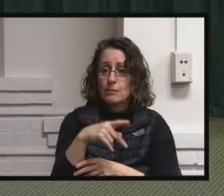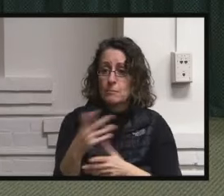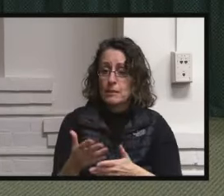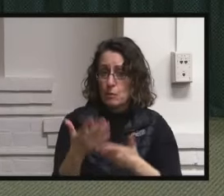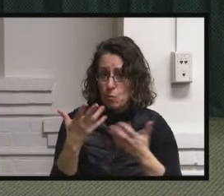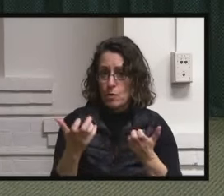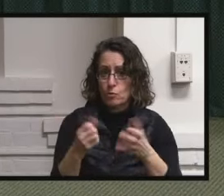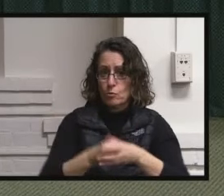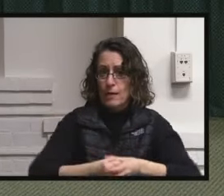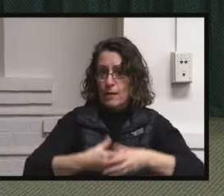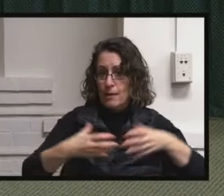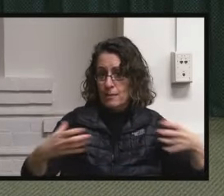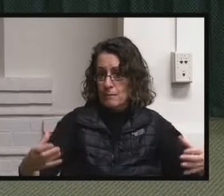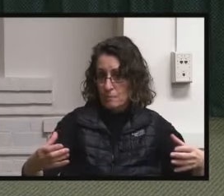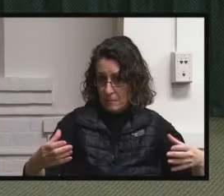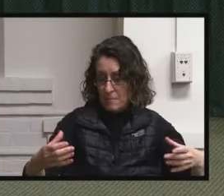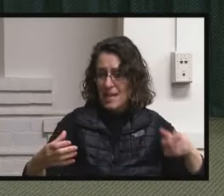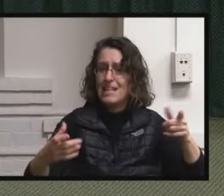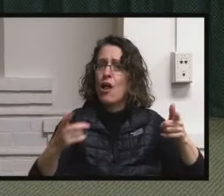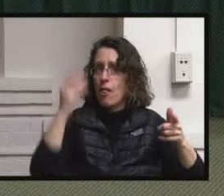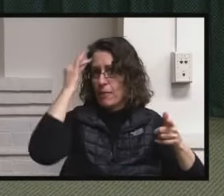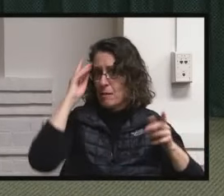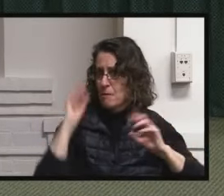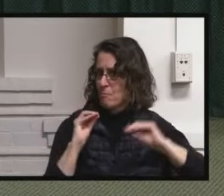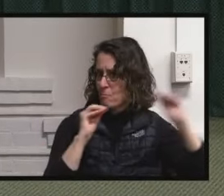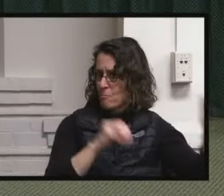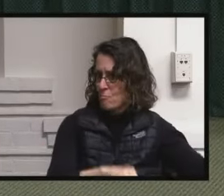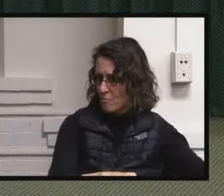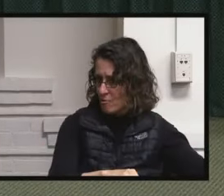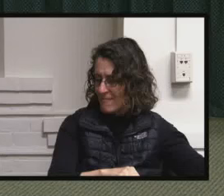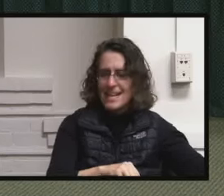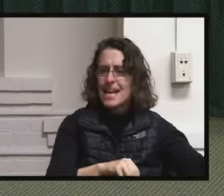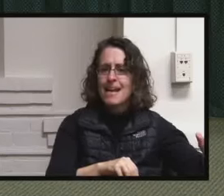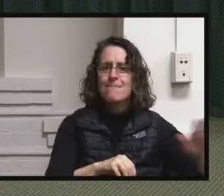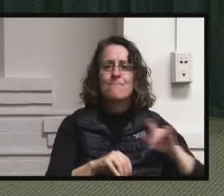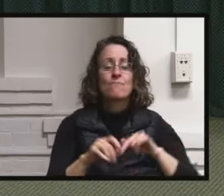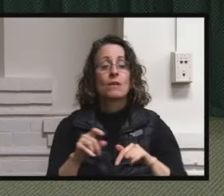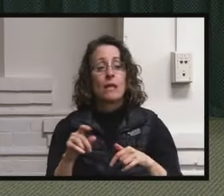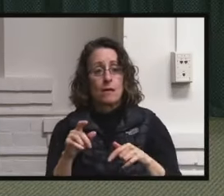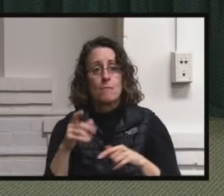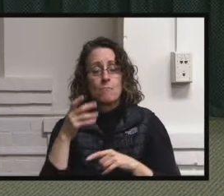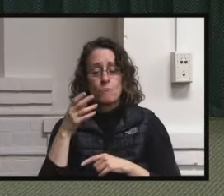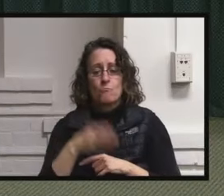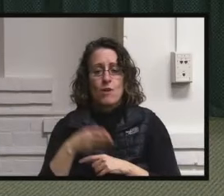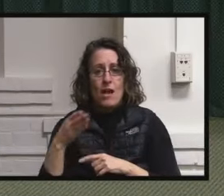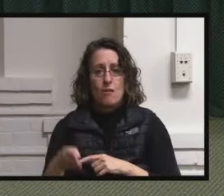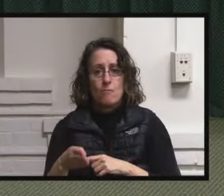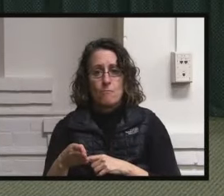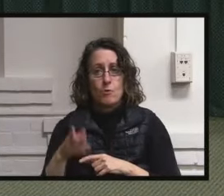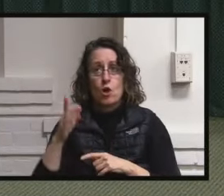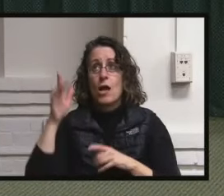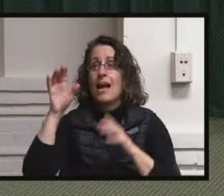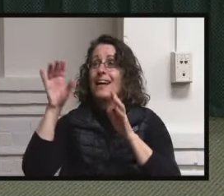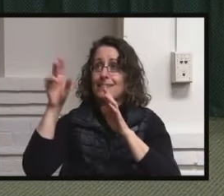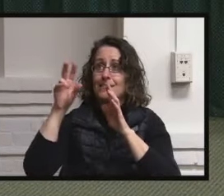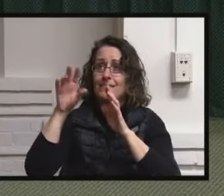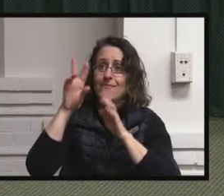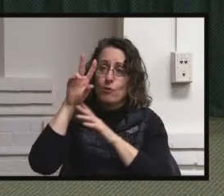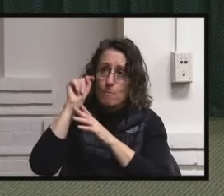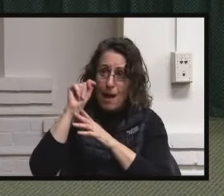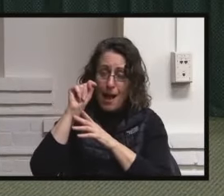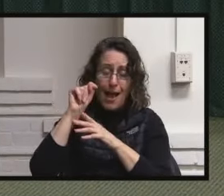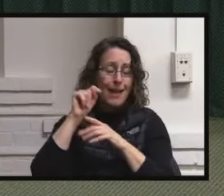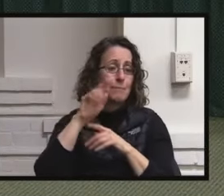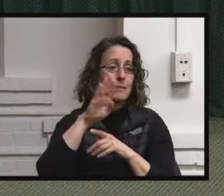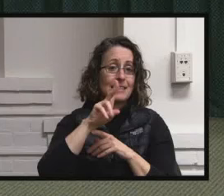We're really pleased that they responded well to the interest and commitment that they saw from the state of Vermont and BDCC and the